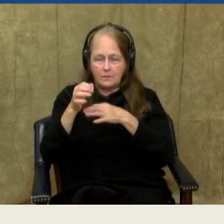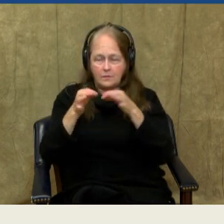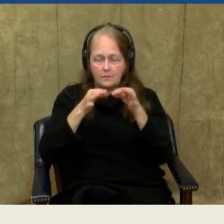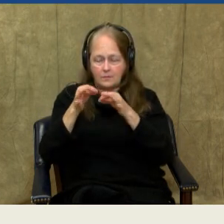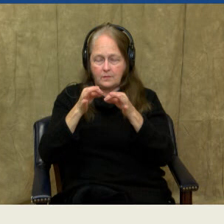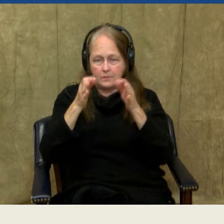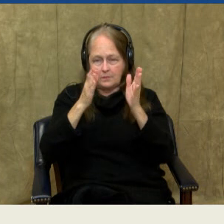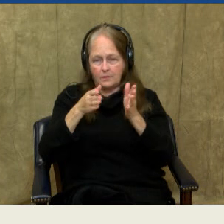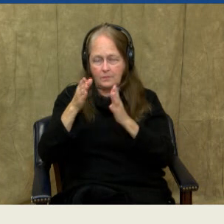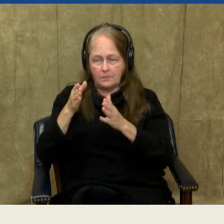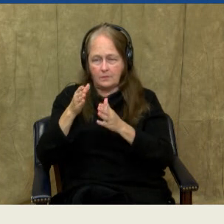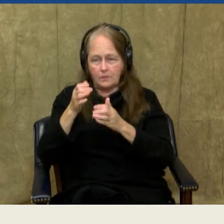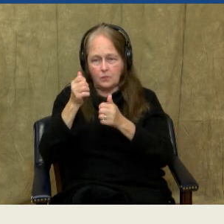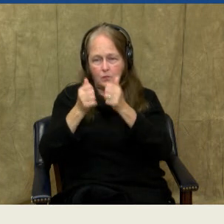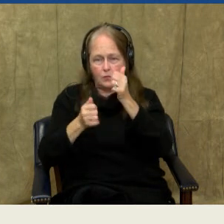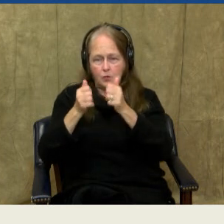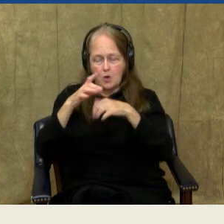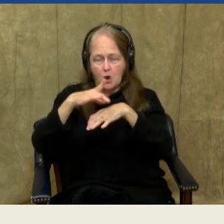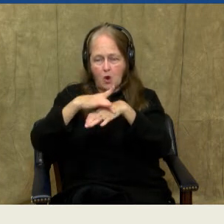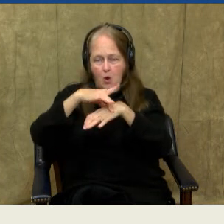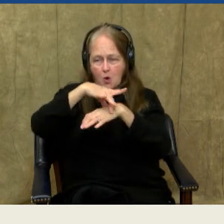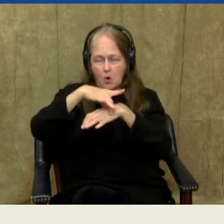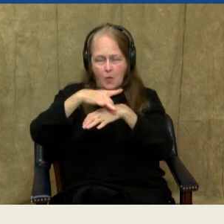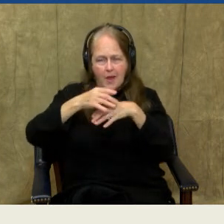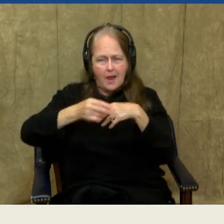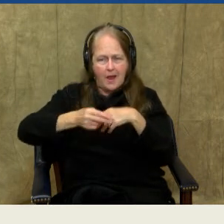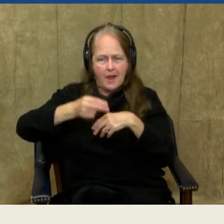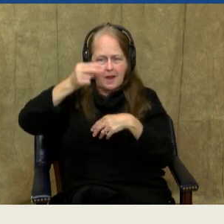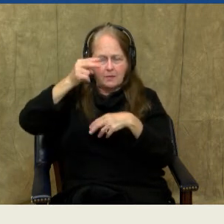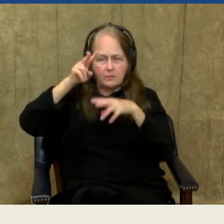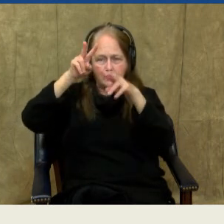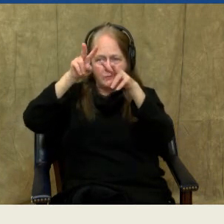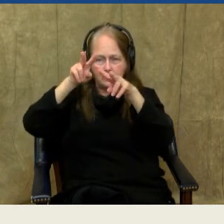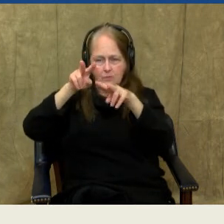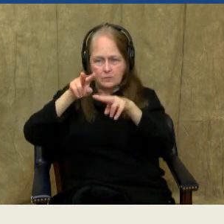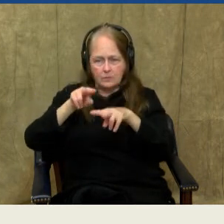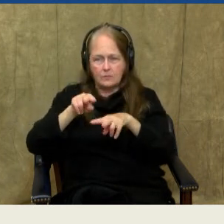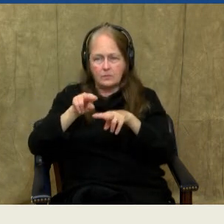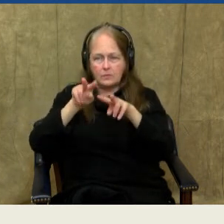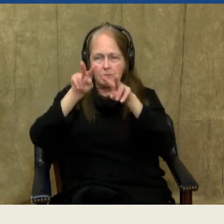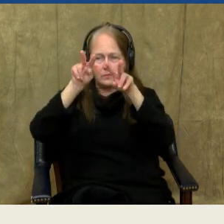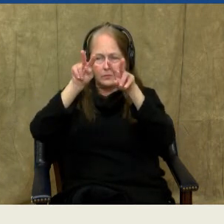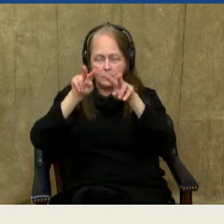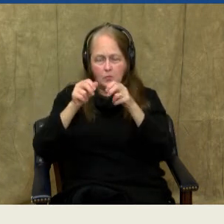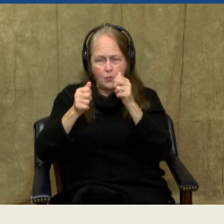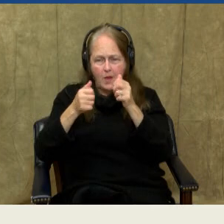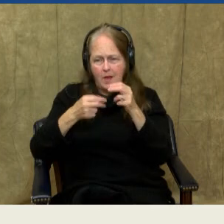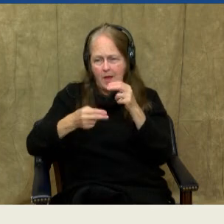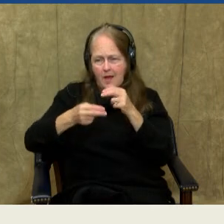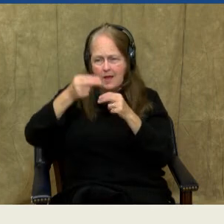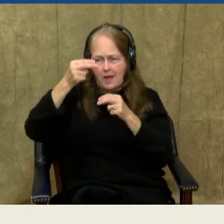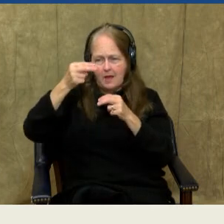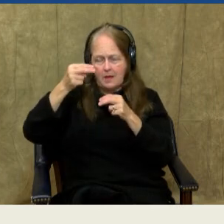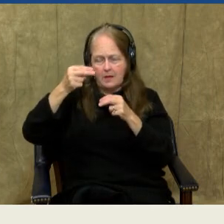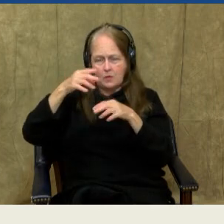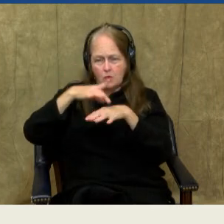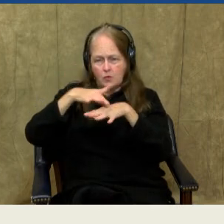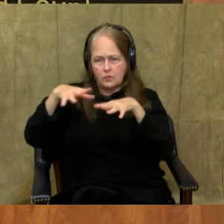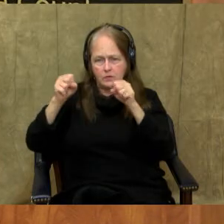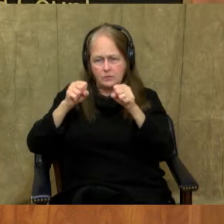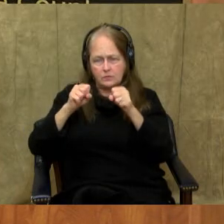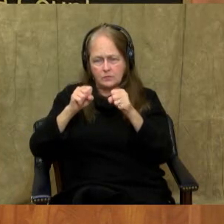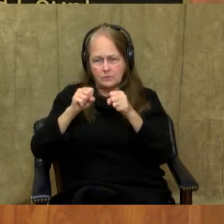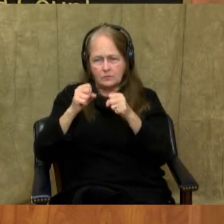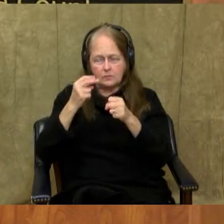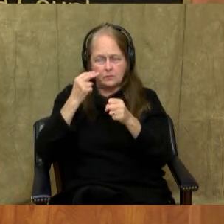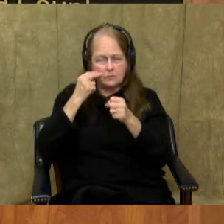it's arranged, but which earthquake had the highest magnitude? So looking at this, and we're looking at the middle column there, which